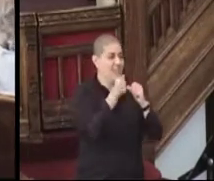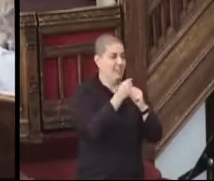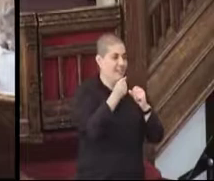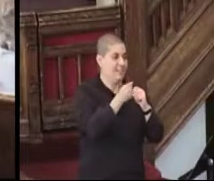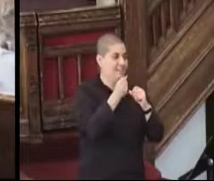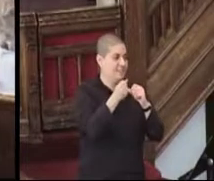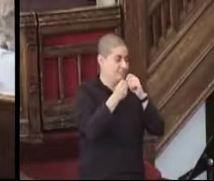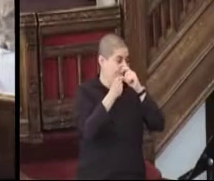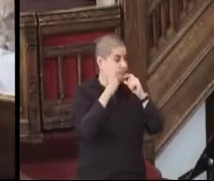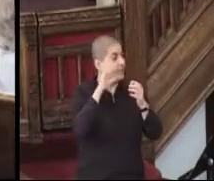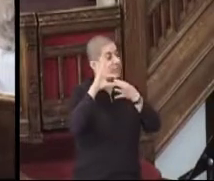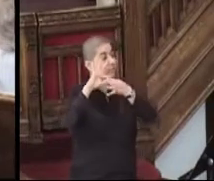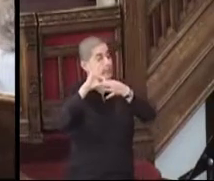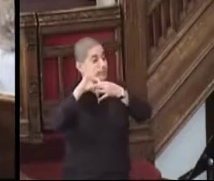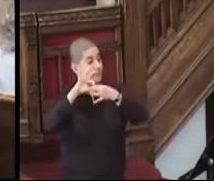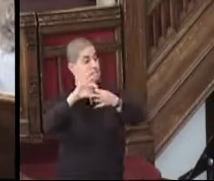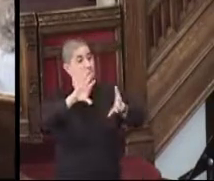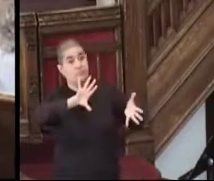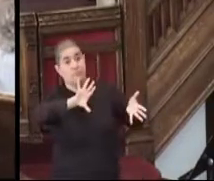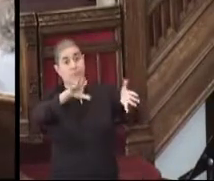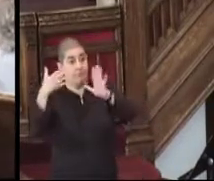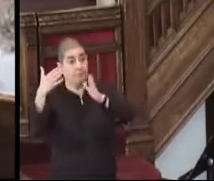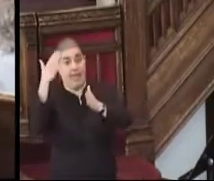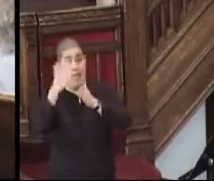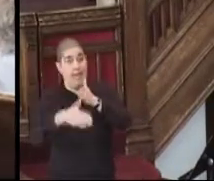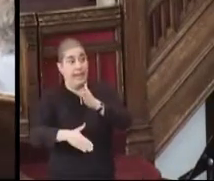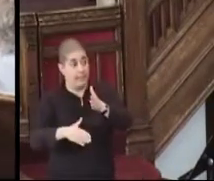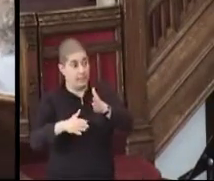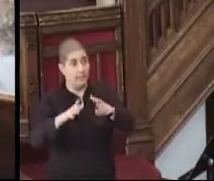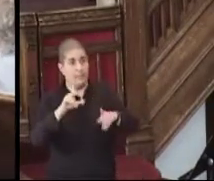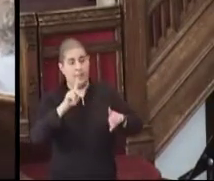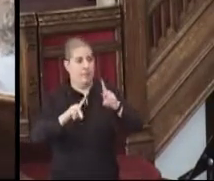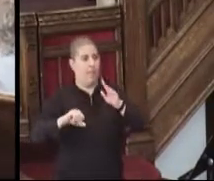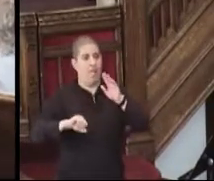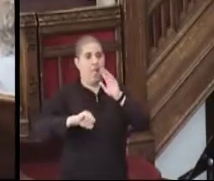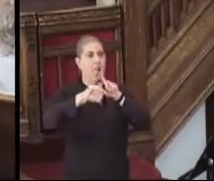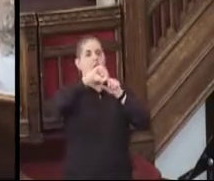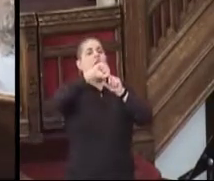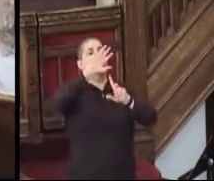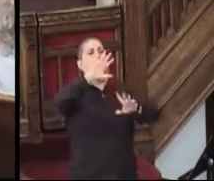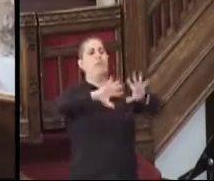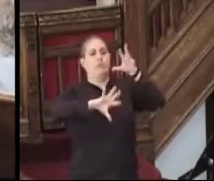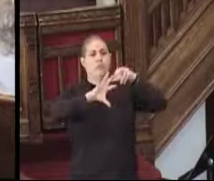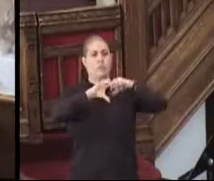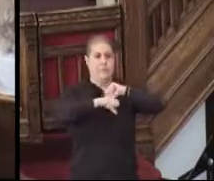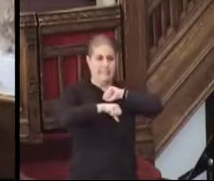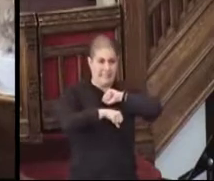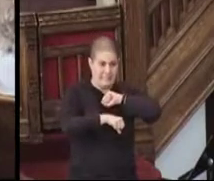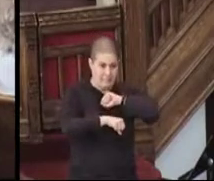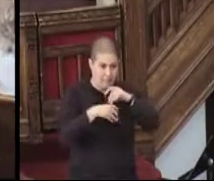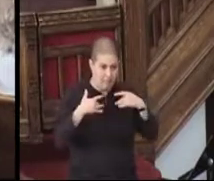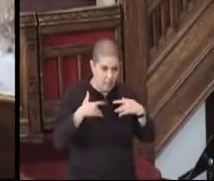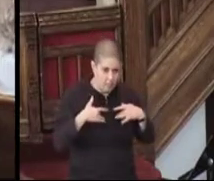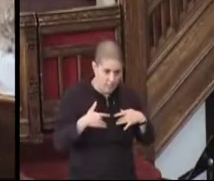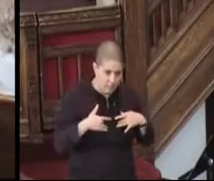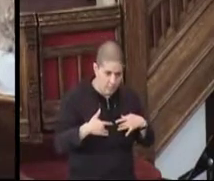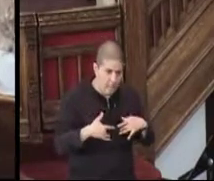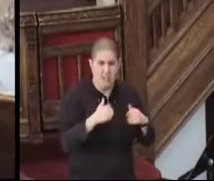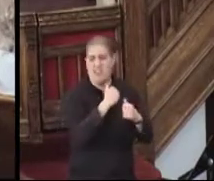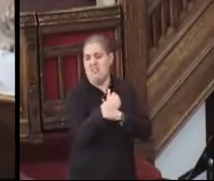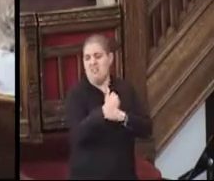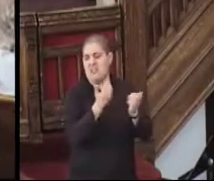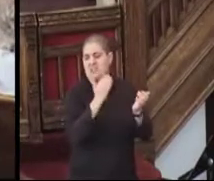end, when there's an abrupt end of a relationship. People will get so stuck in the grief of that relationship, they refuse to love